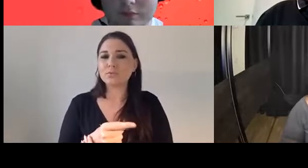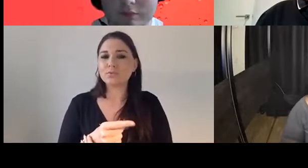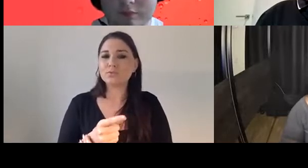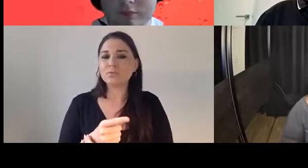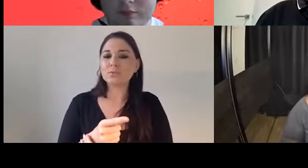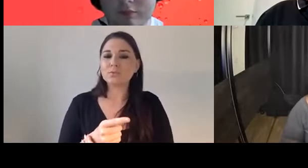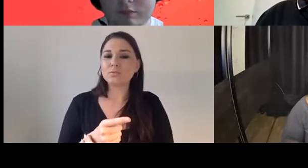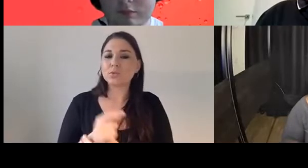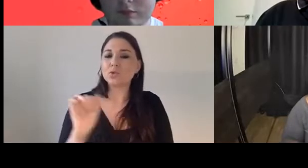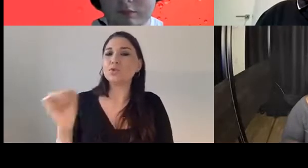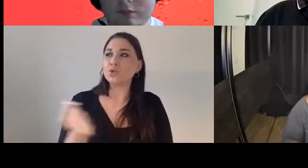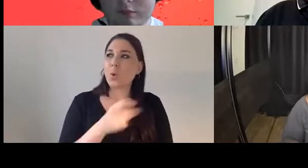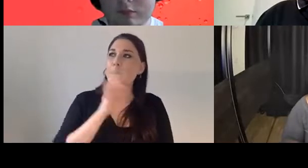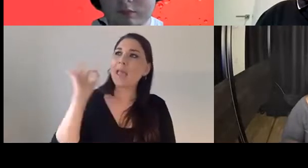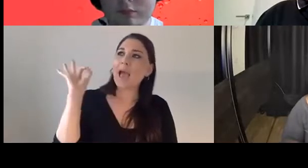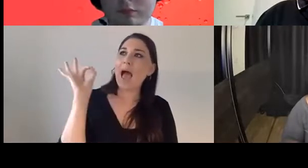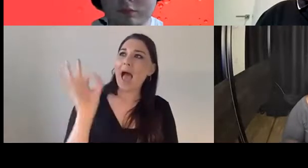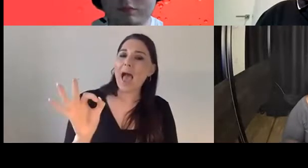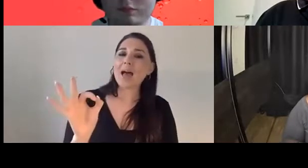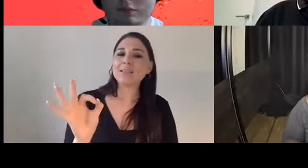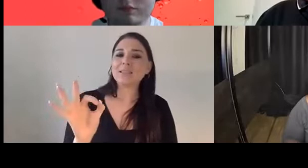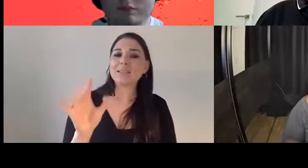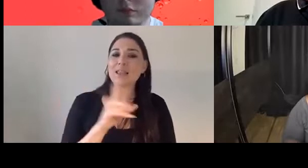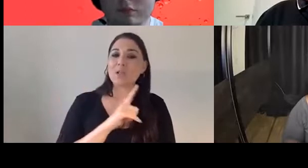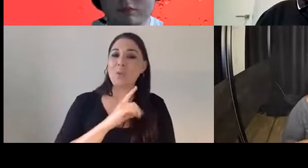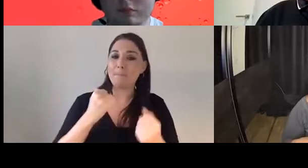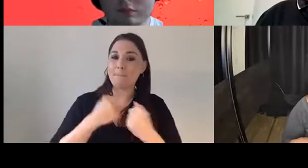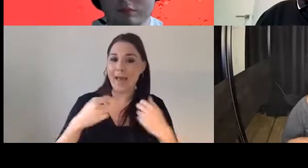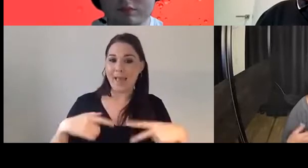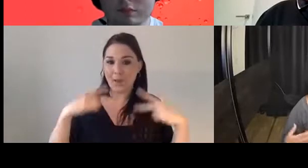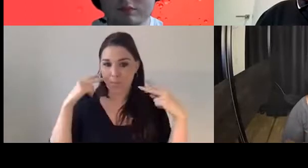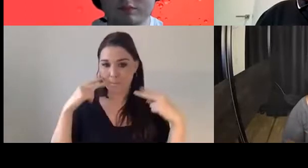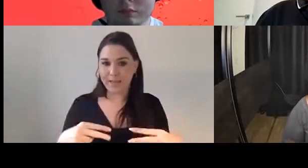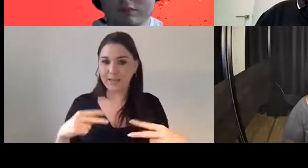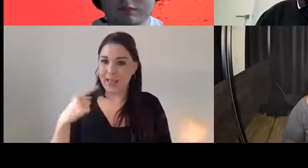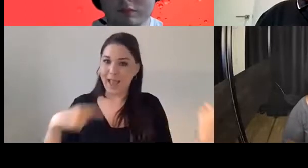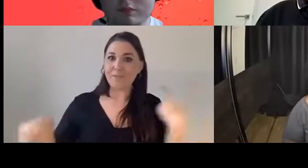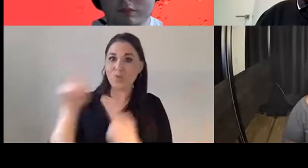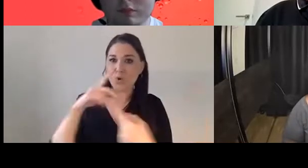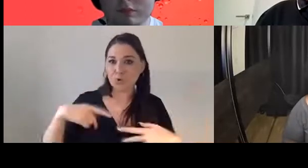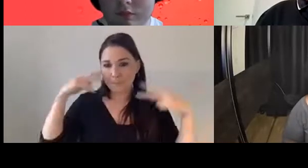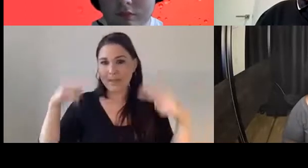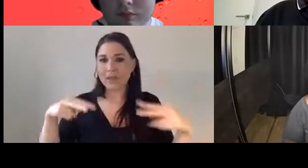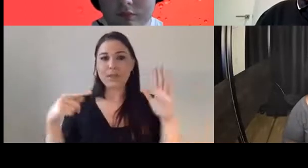should also be asked inside the company. That's why D&I, in my opinion, is important. If we want to